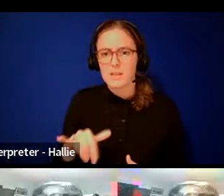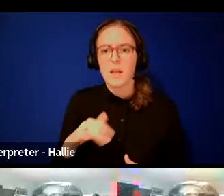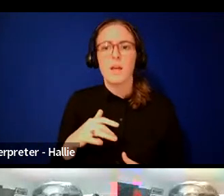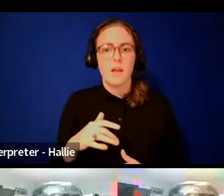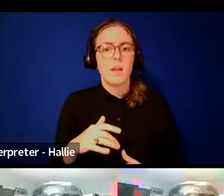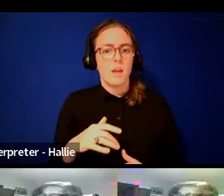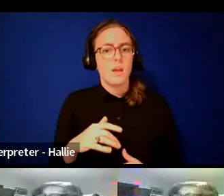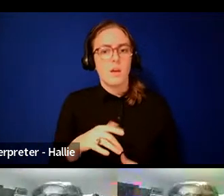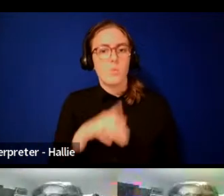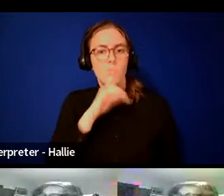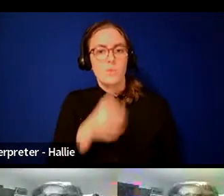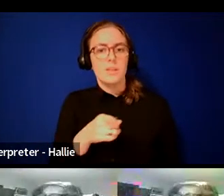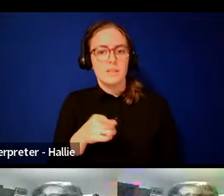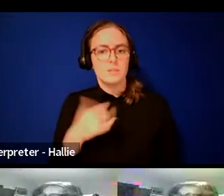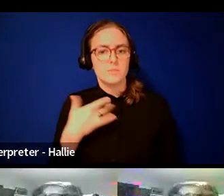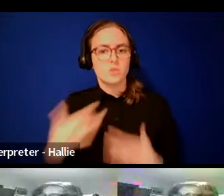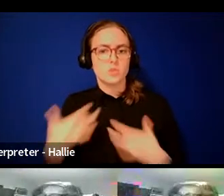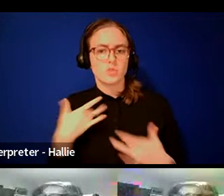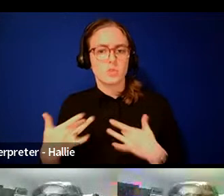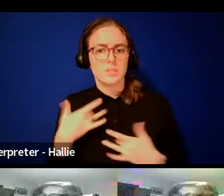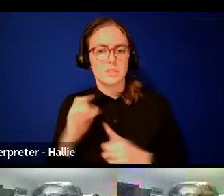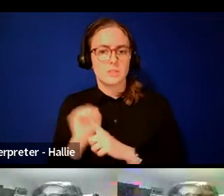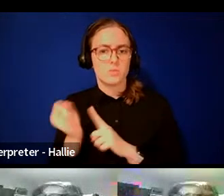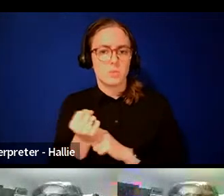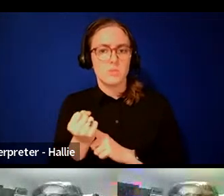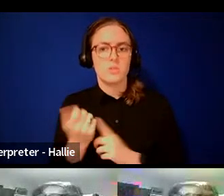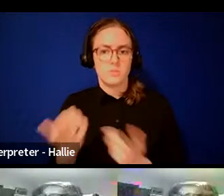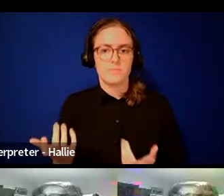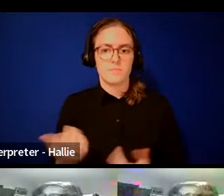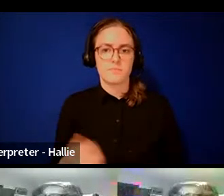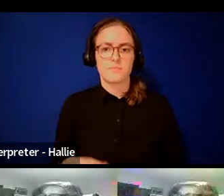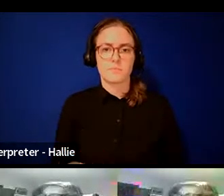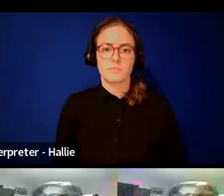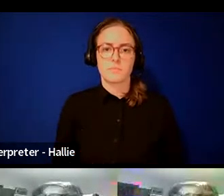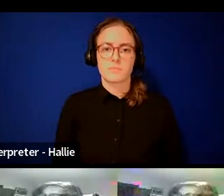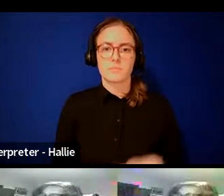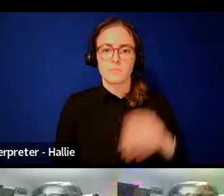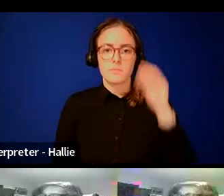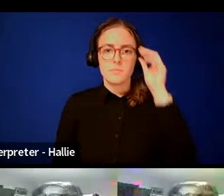was a really concerning situation.